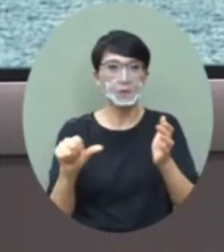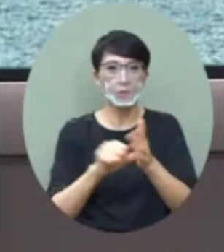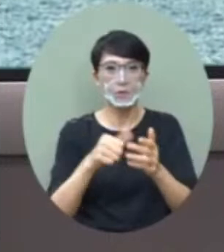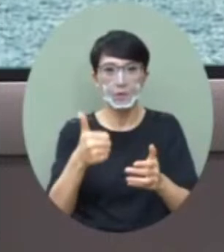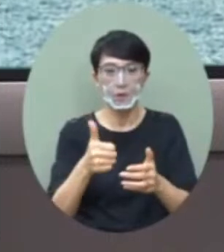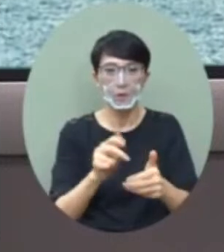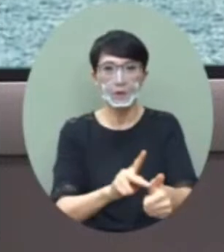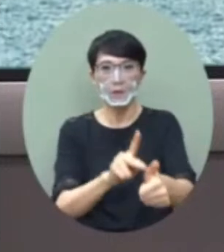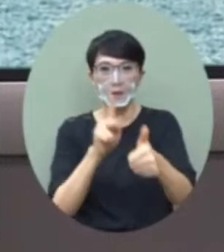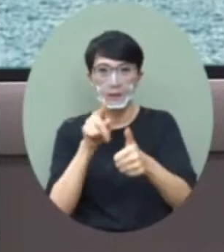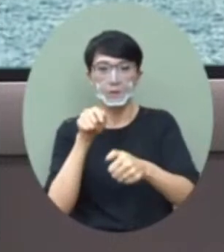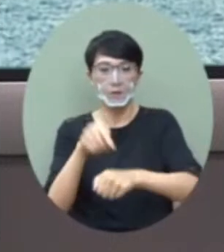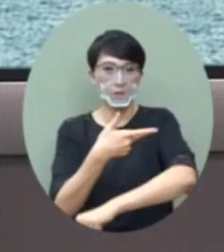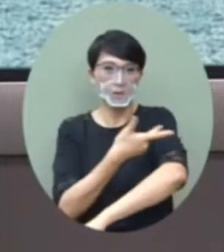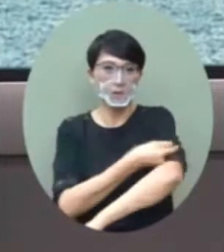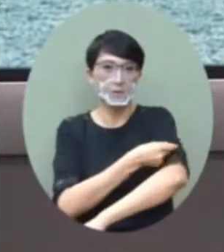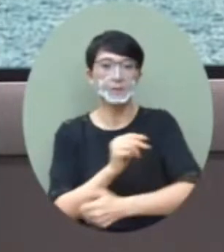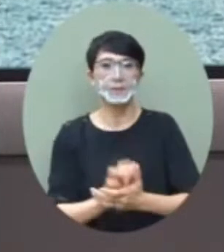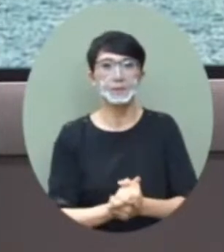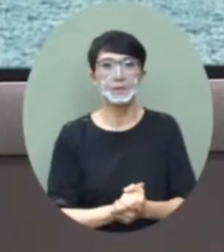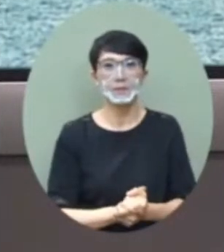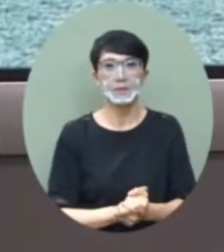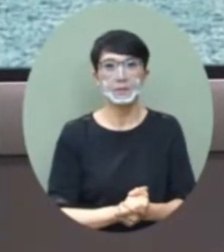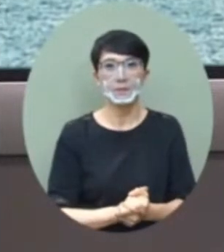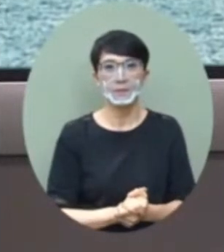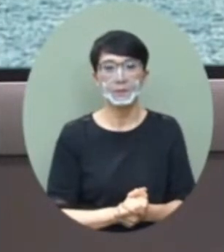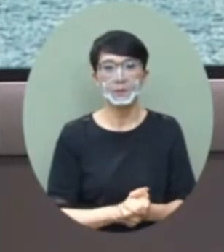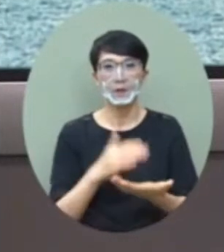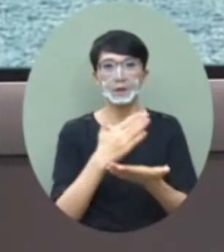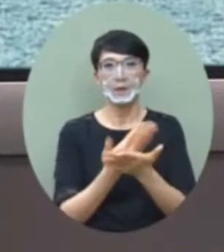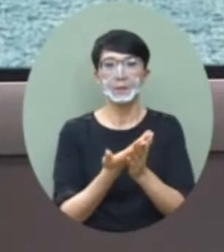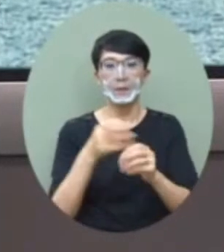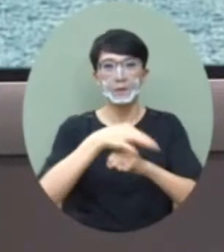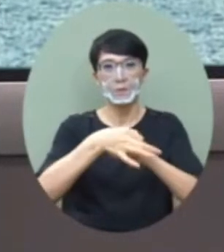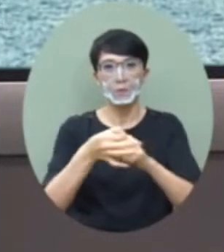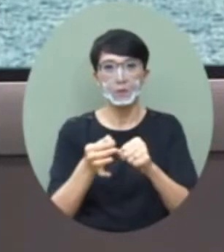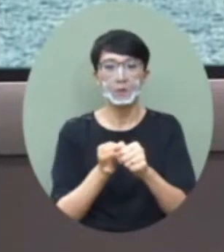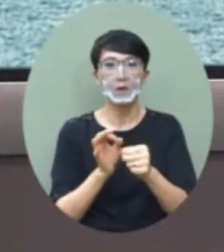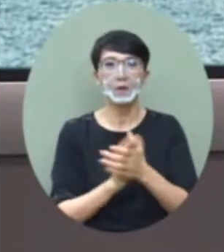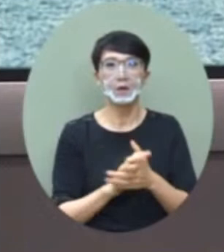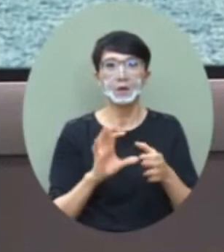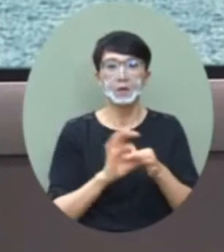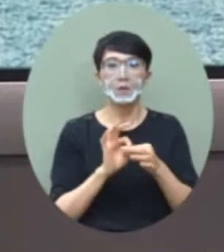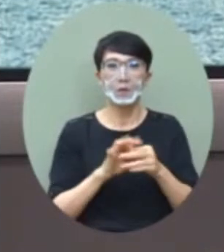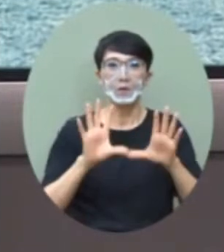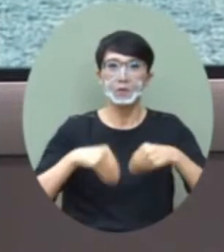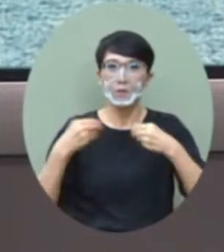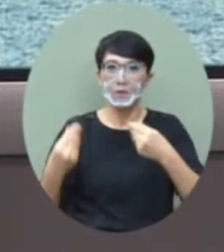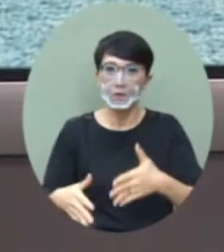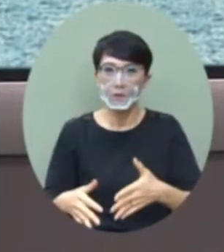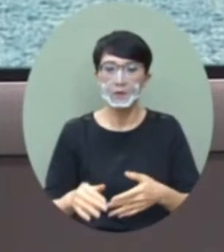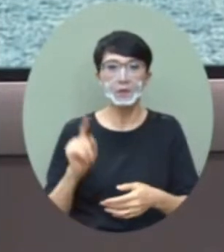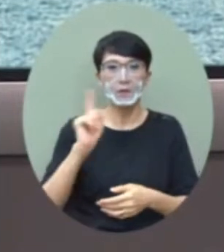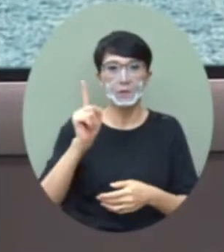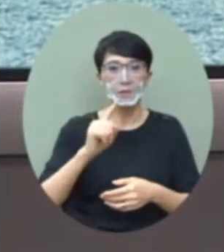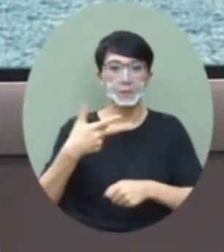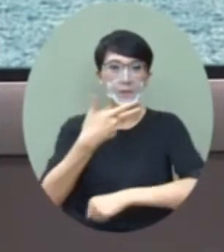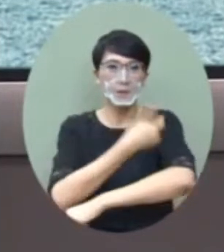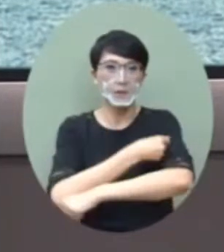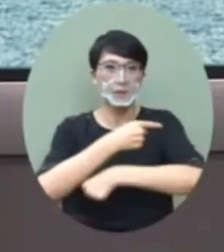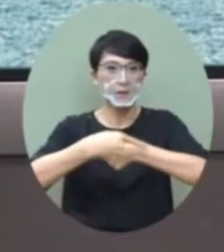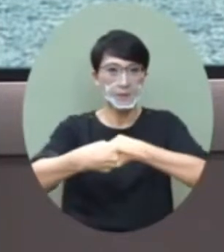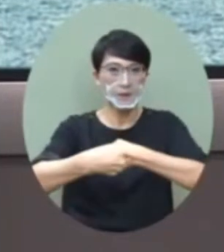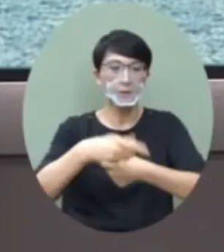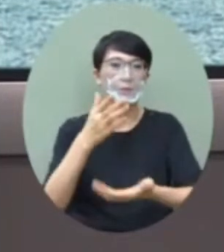countries recommended the first dose after the symptoms disappeared after an infection, so it could be as